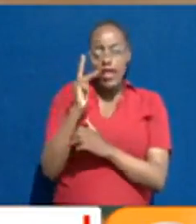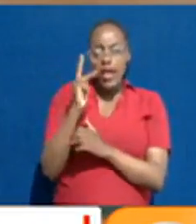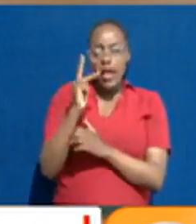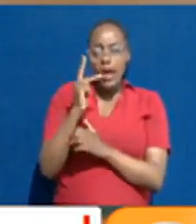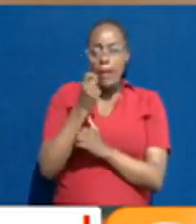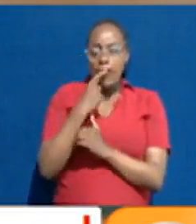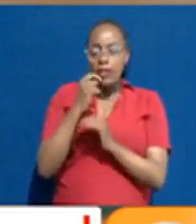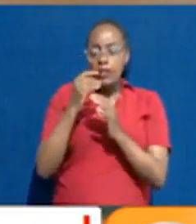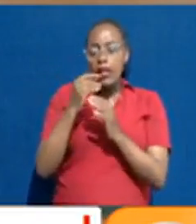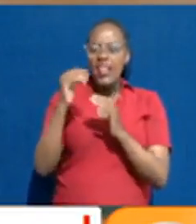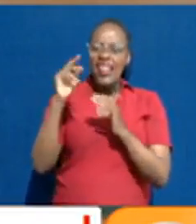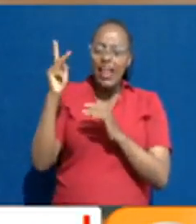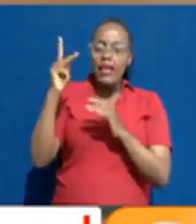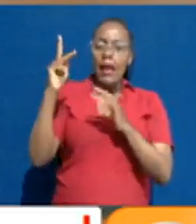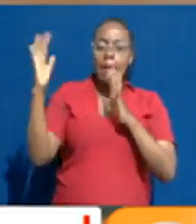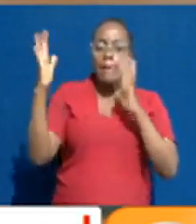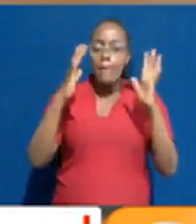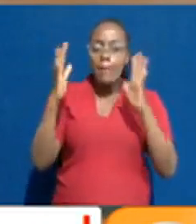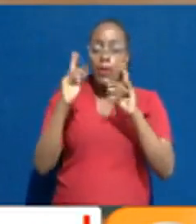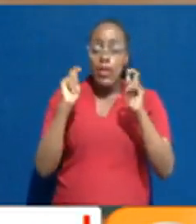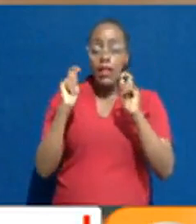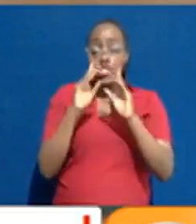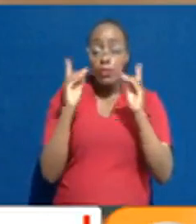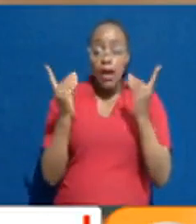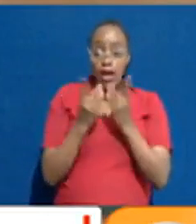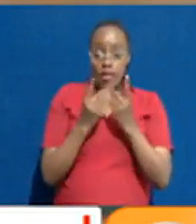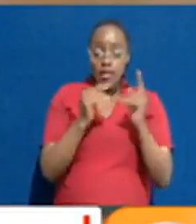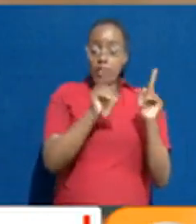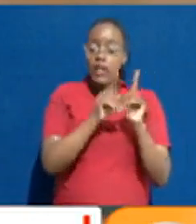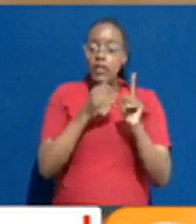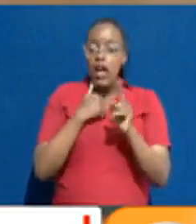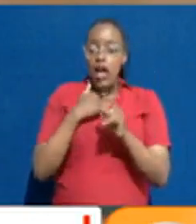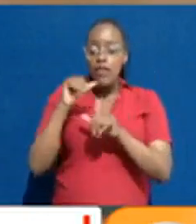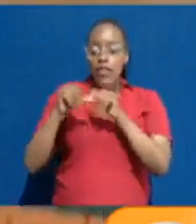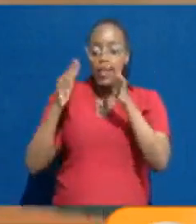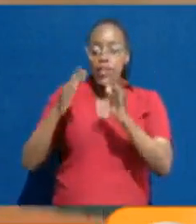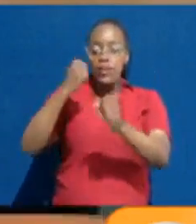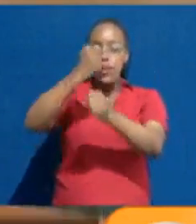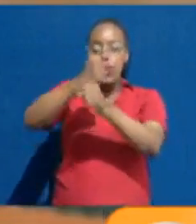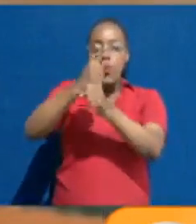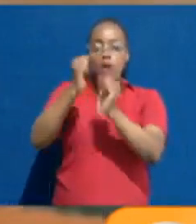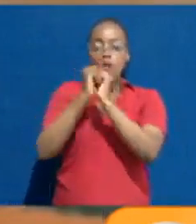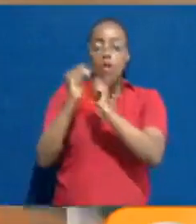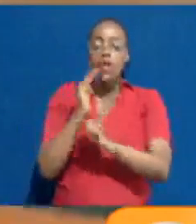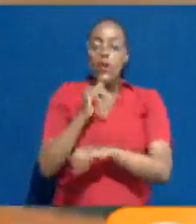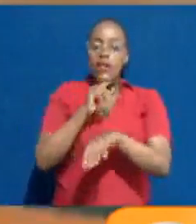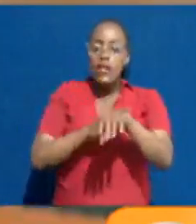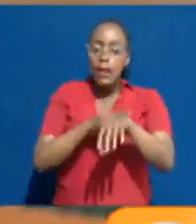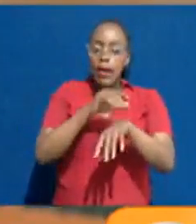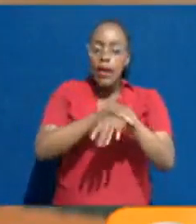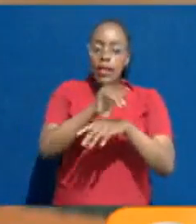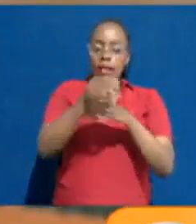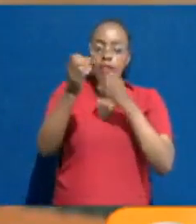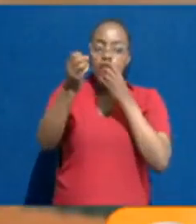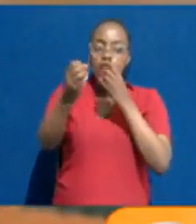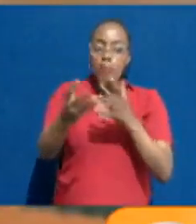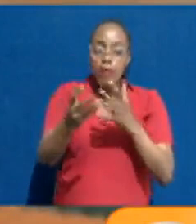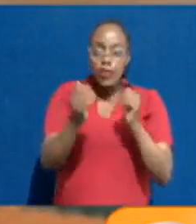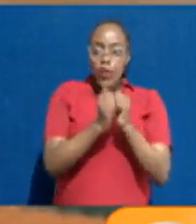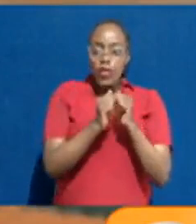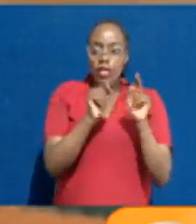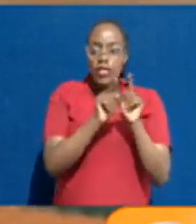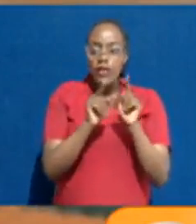the information, and we have climate scientists who work with us. So once we get that information of course,